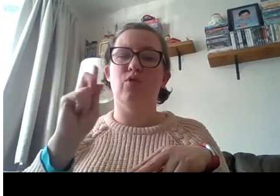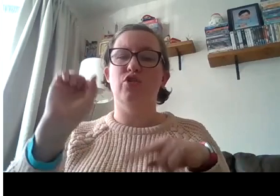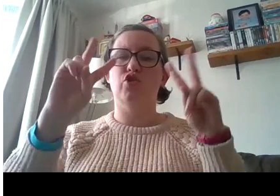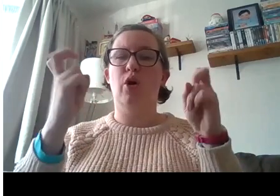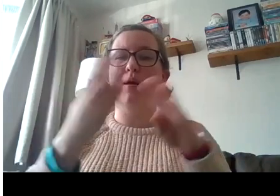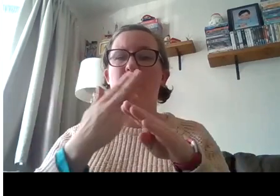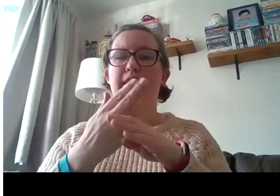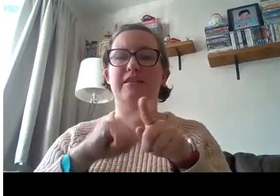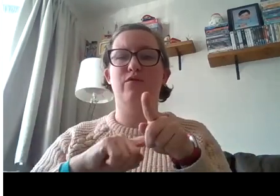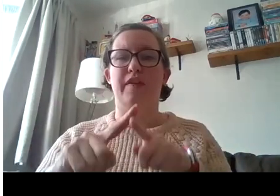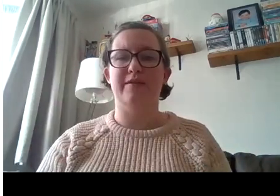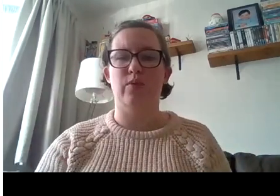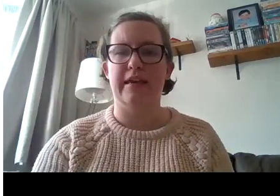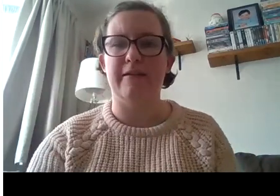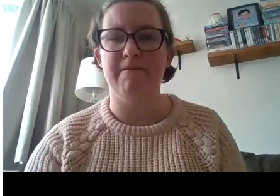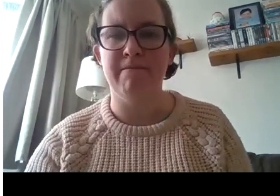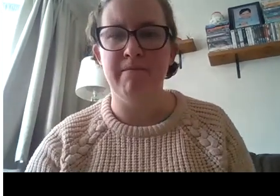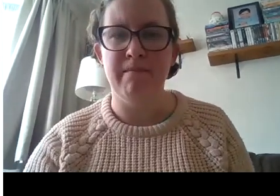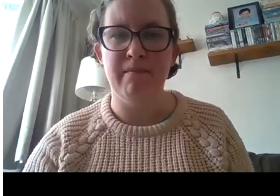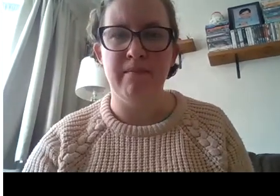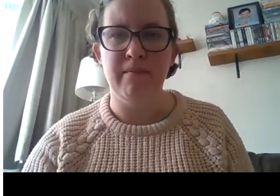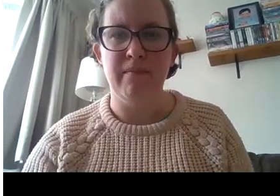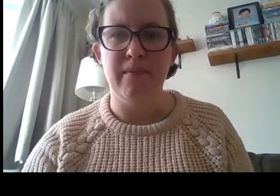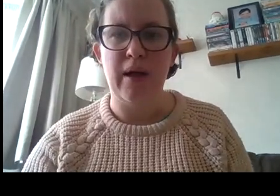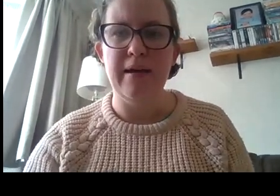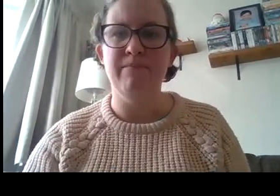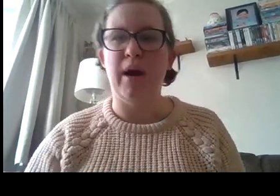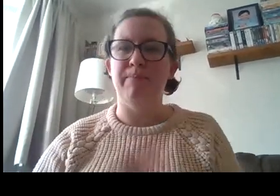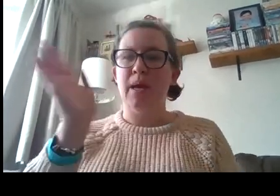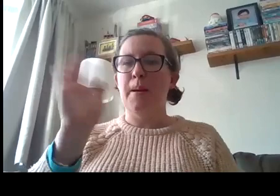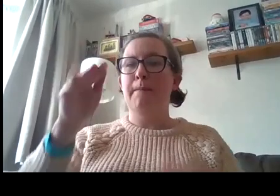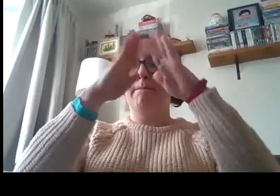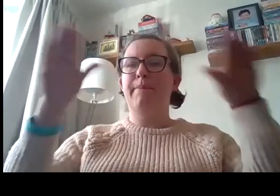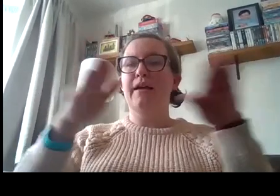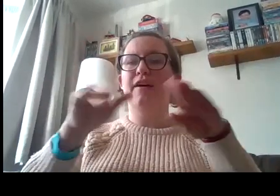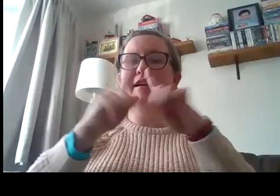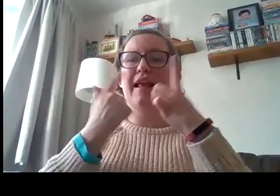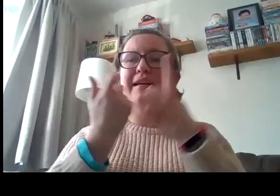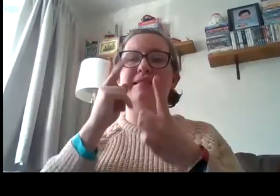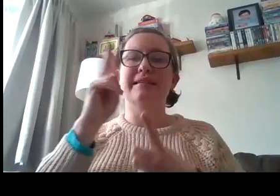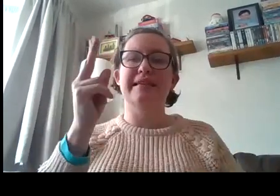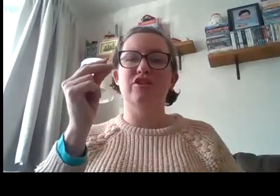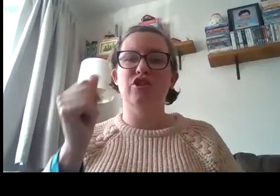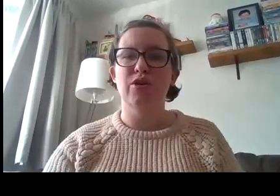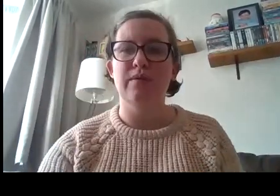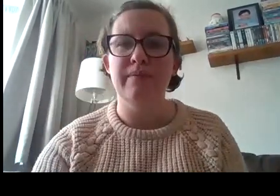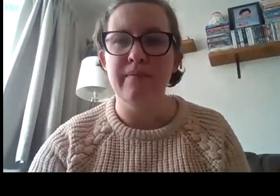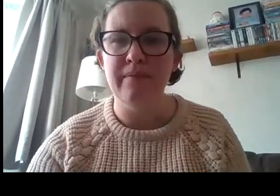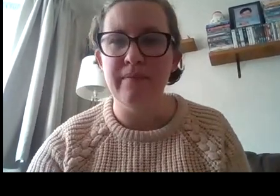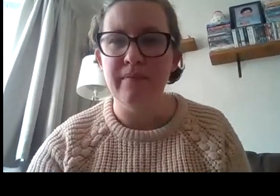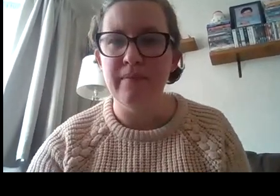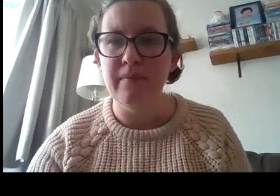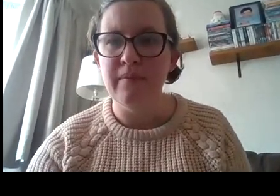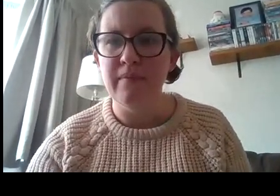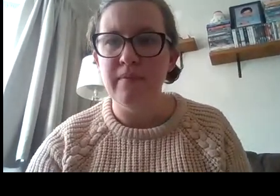find out what your topic work is for this week. Okay, right, bye fair class, see you soon.